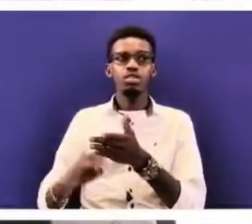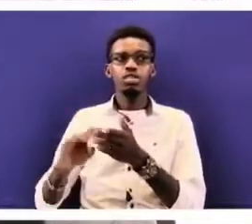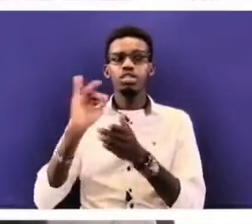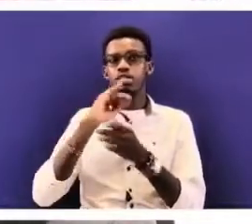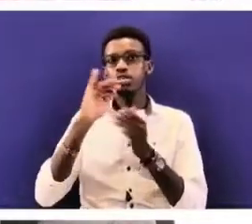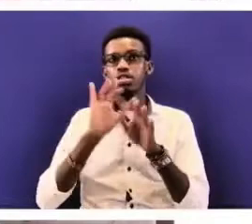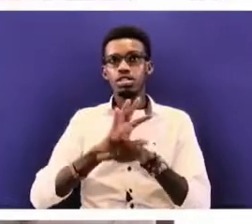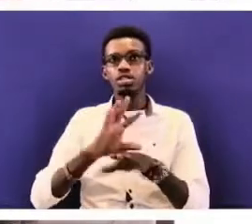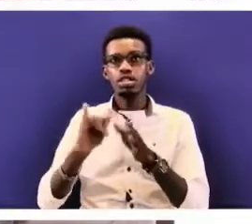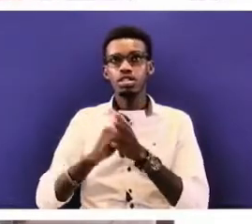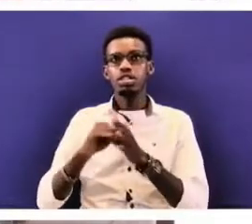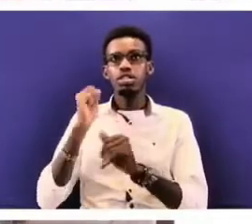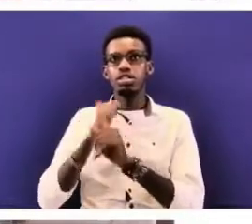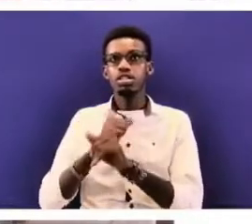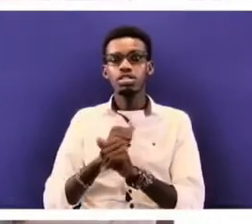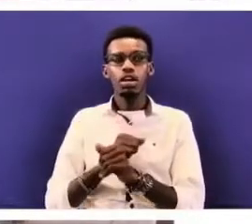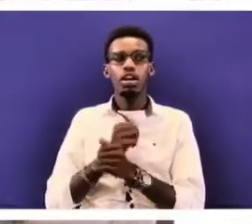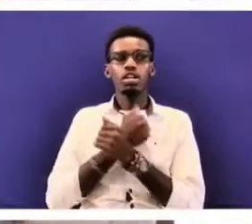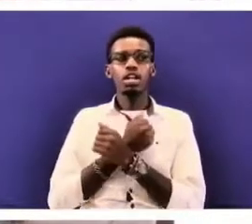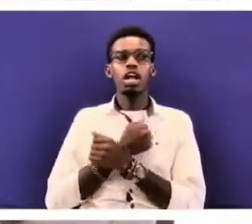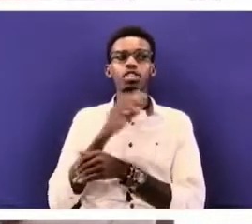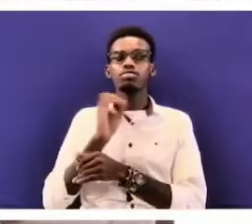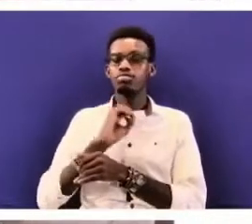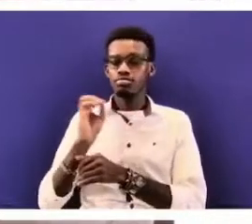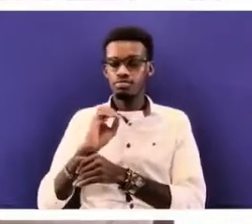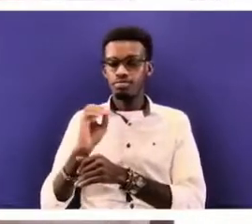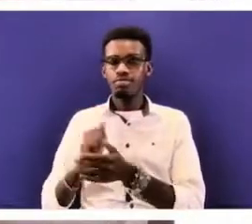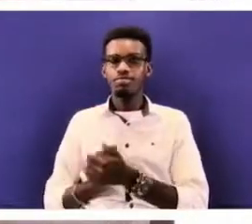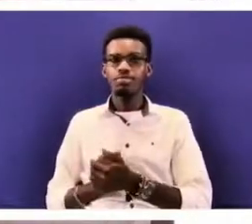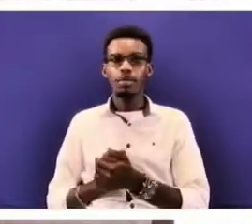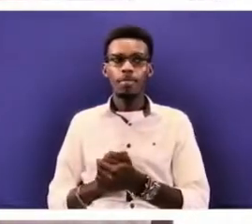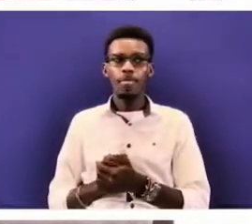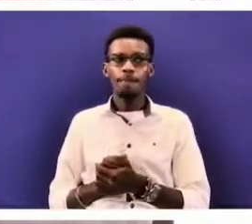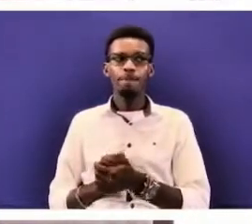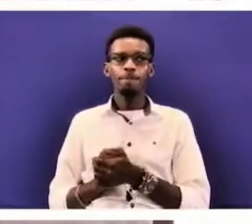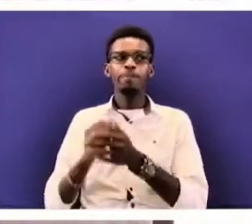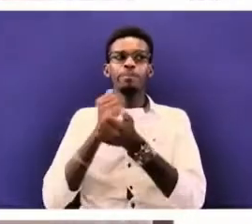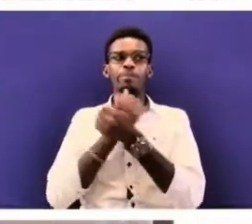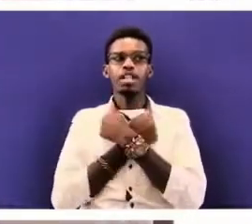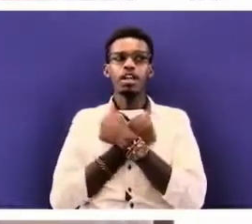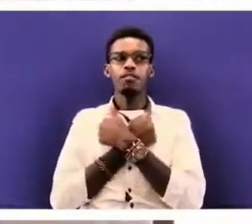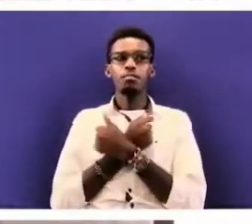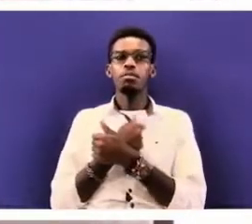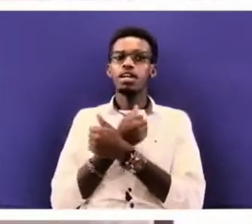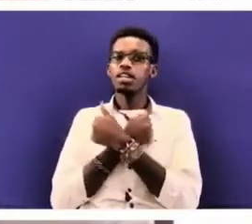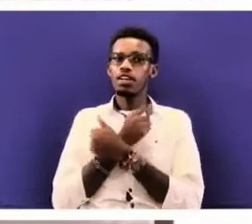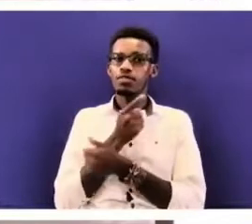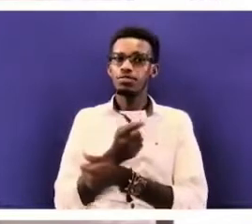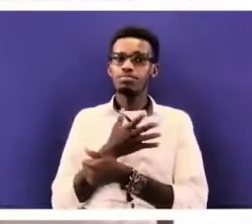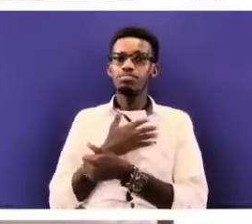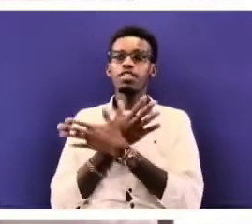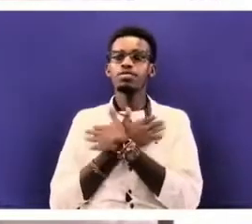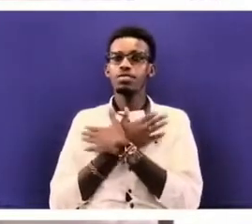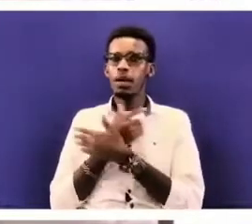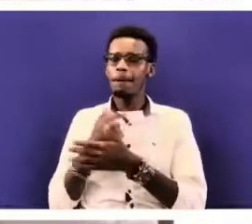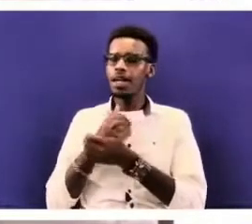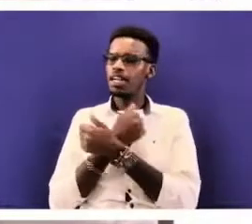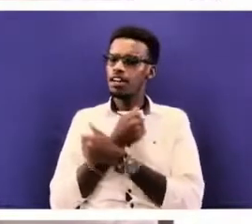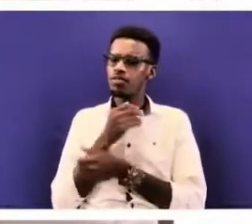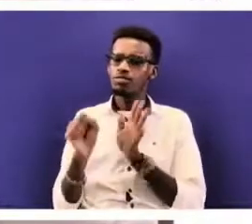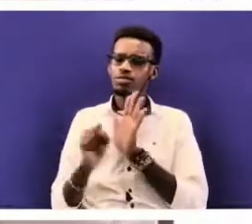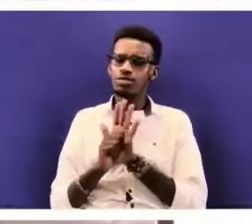church that did not love. Love is not a word. Oh, I love you, Reverend. I love you so